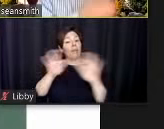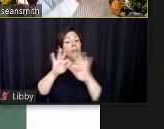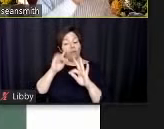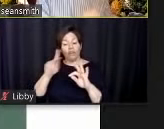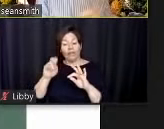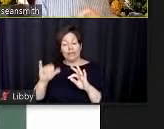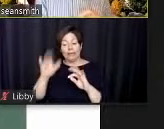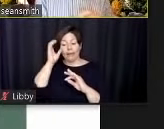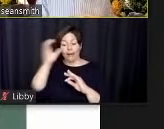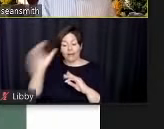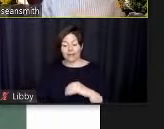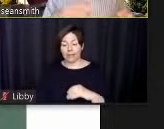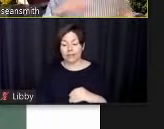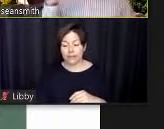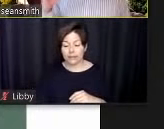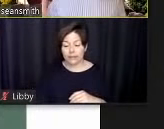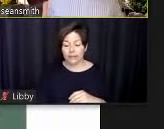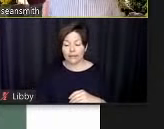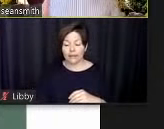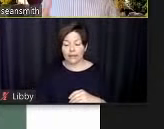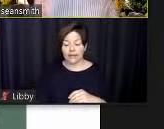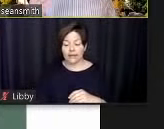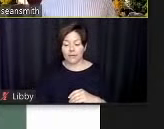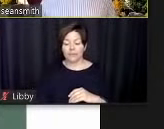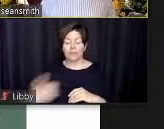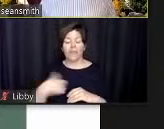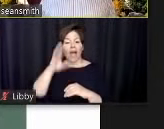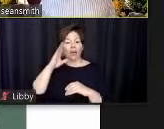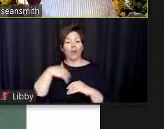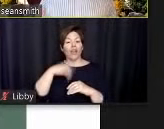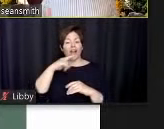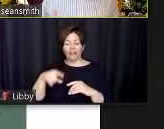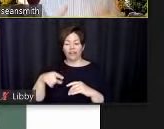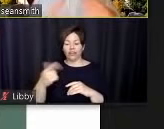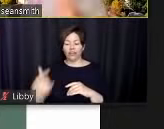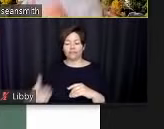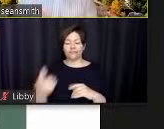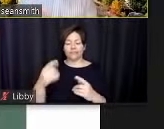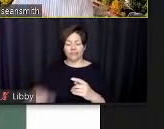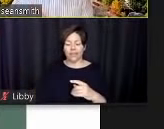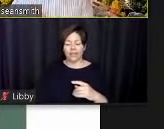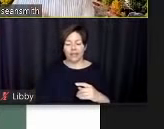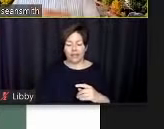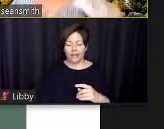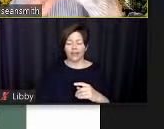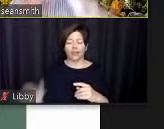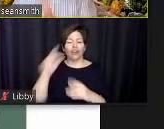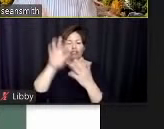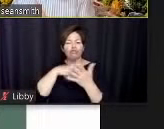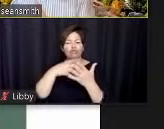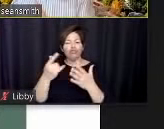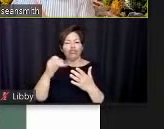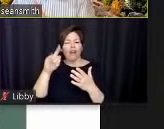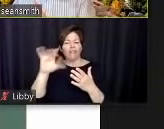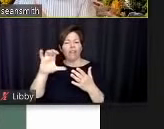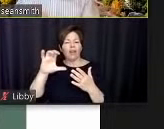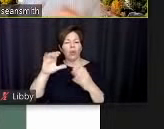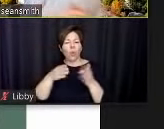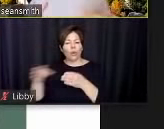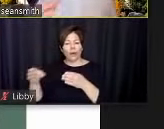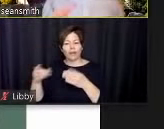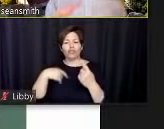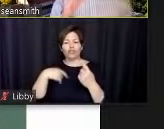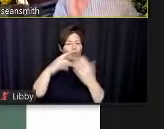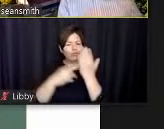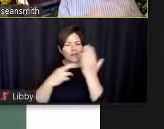illustrate it maybe via video. I'm going to have a graphic organizer to facilitate that as well. When I'm face-to-face, I'm going to reinforce it. I